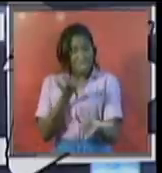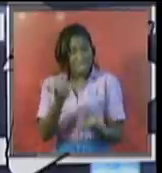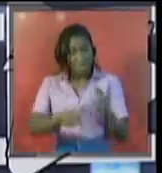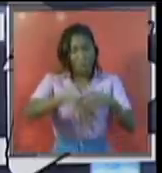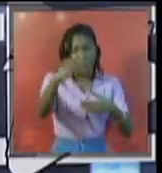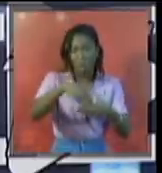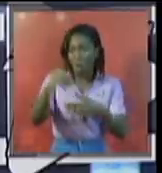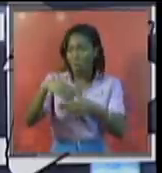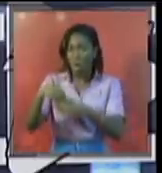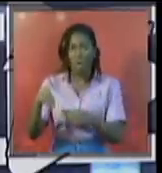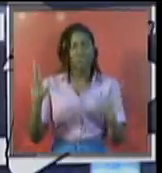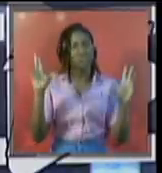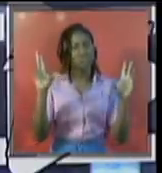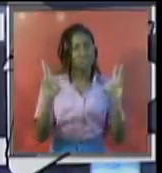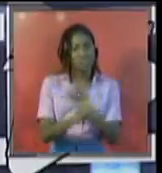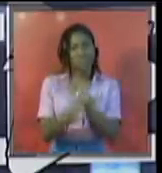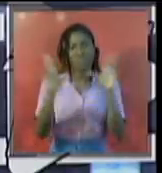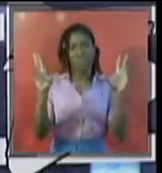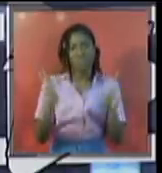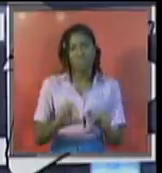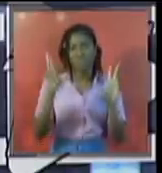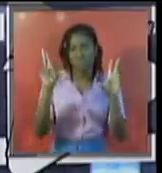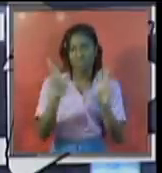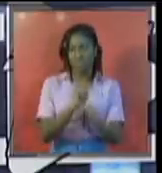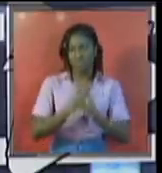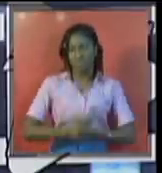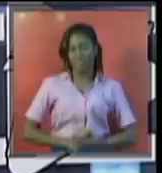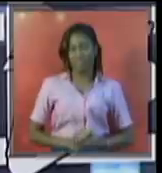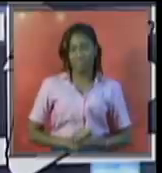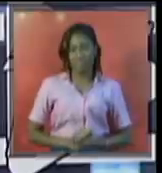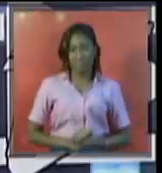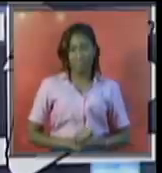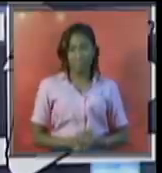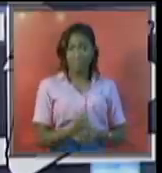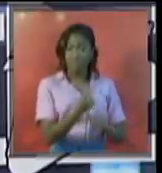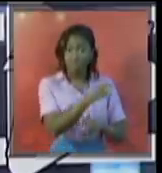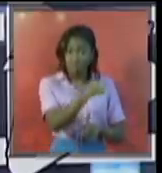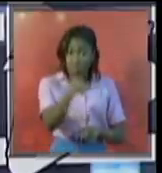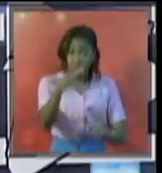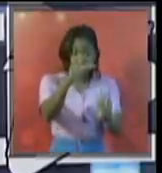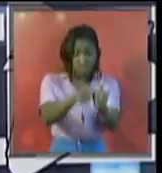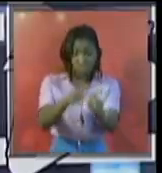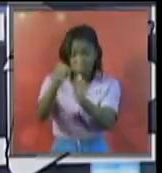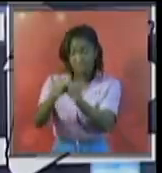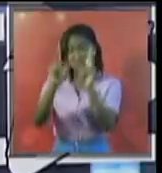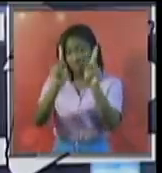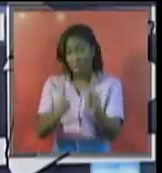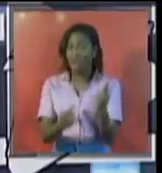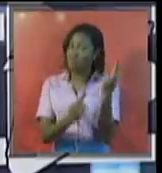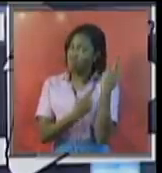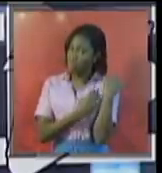outings. These are the things that only individual human beings can decide to do and decide to adhere to in order